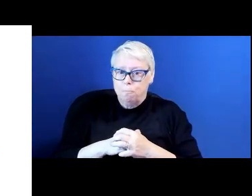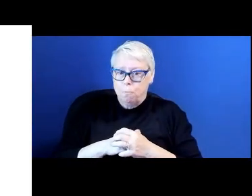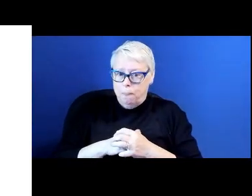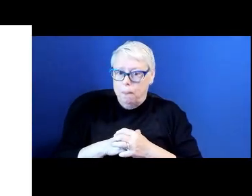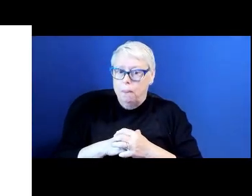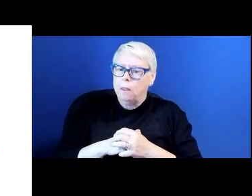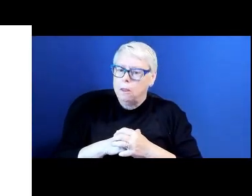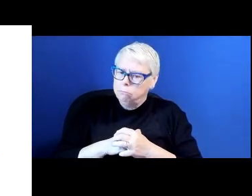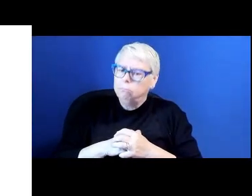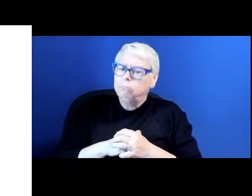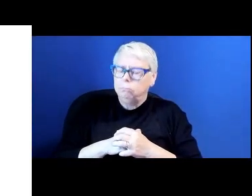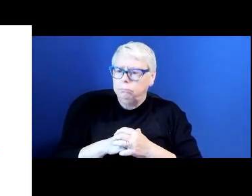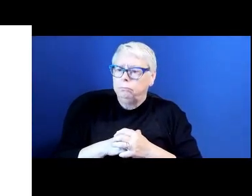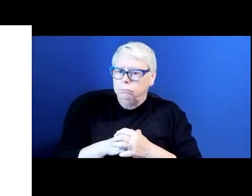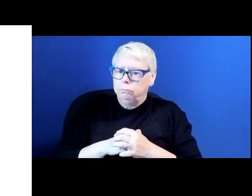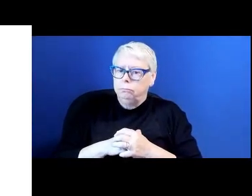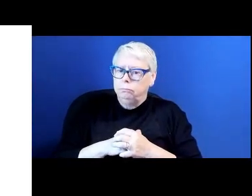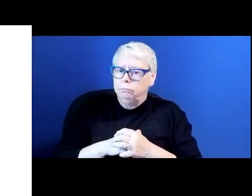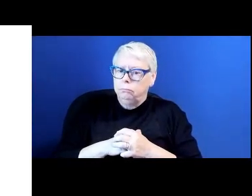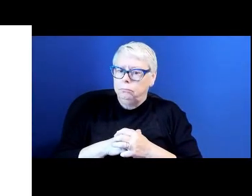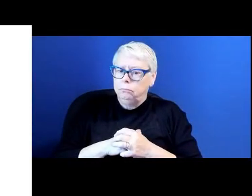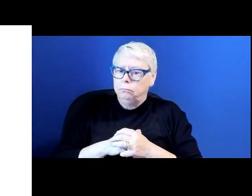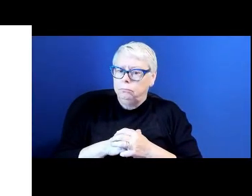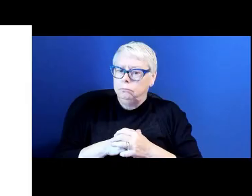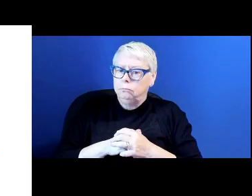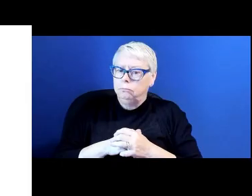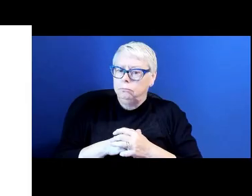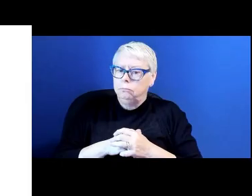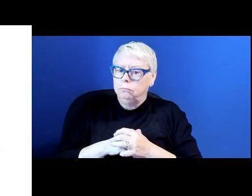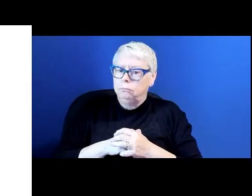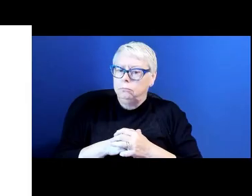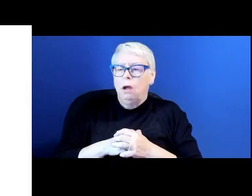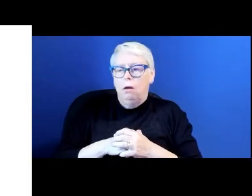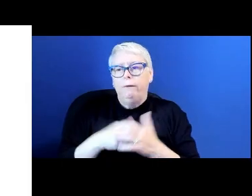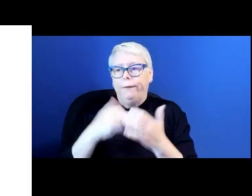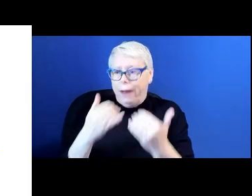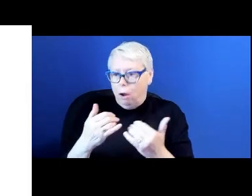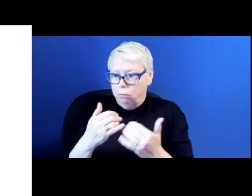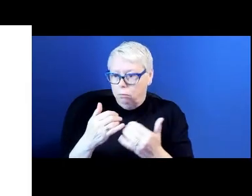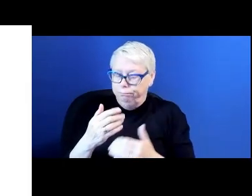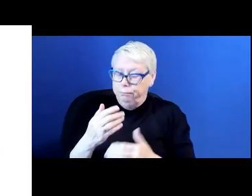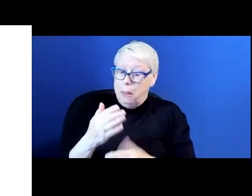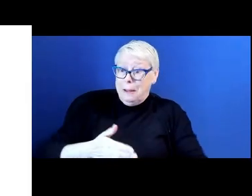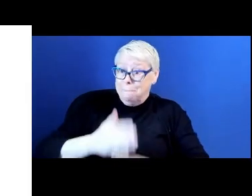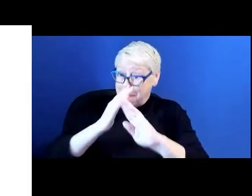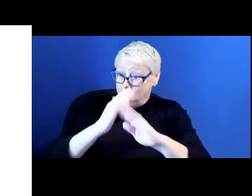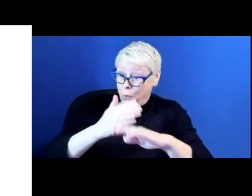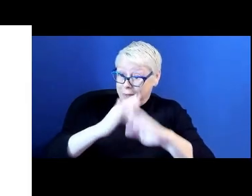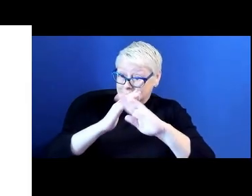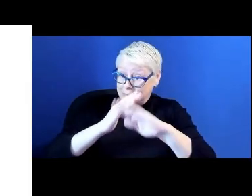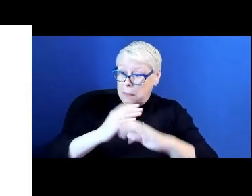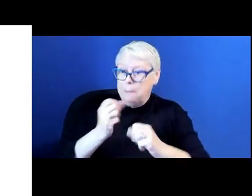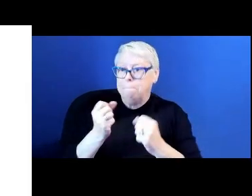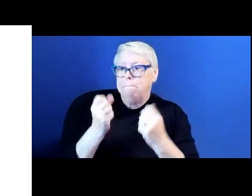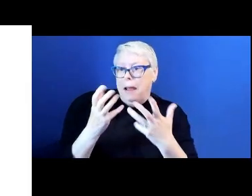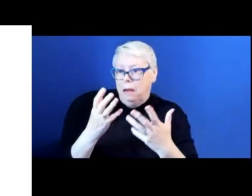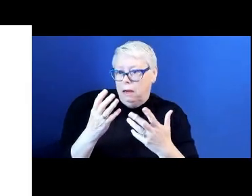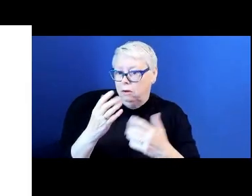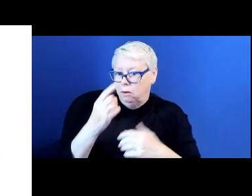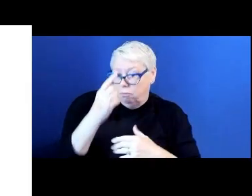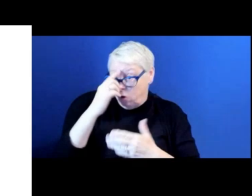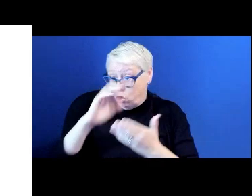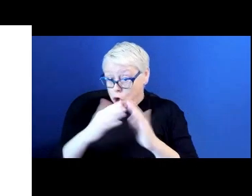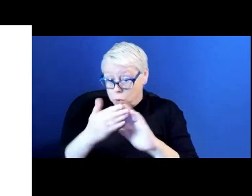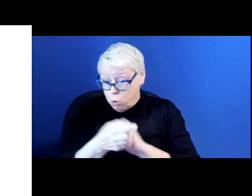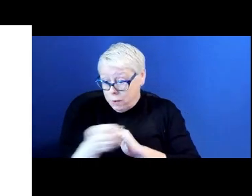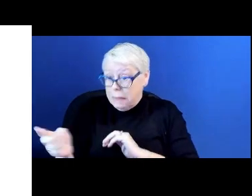First, let's recognize there are many barriers facing the communities and people we work when